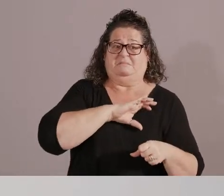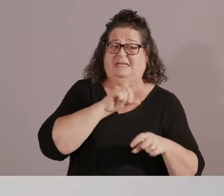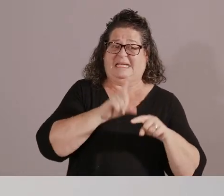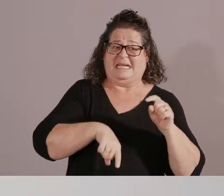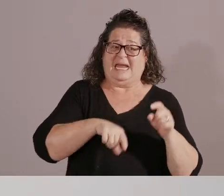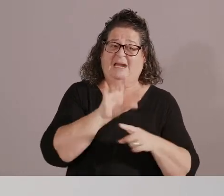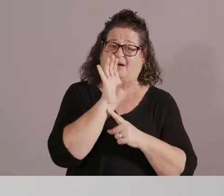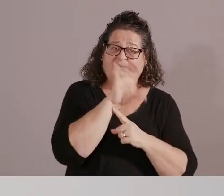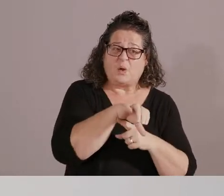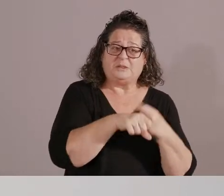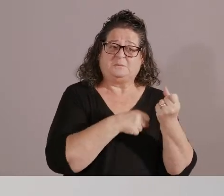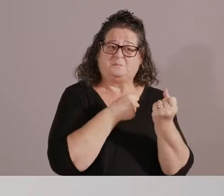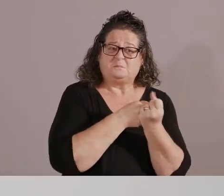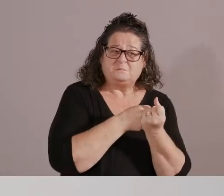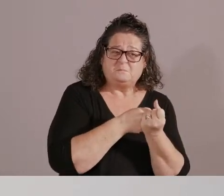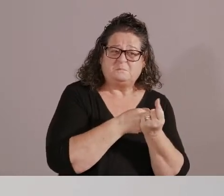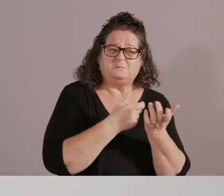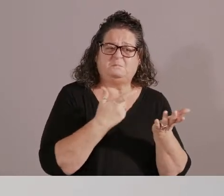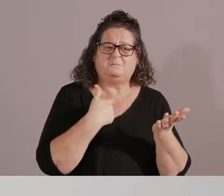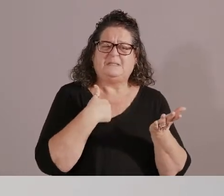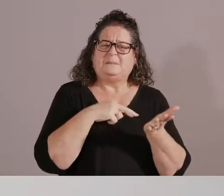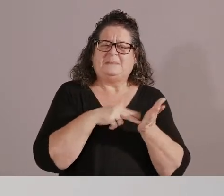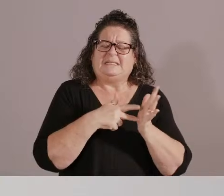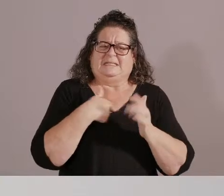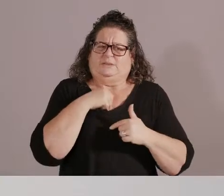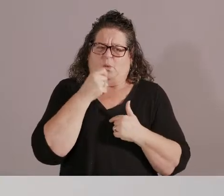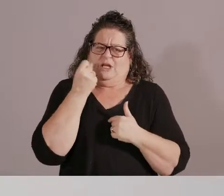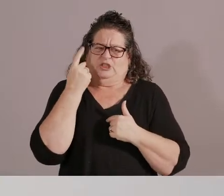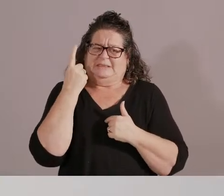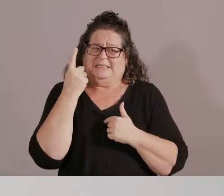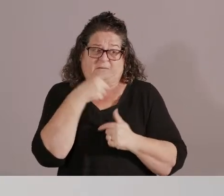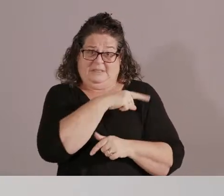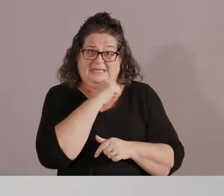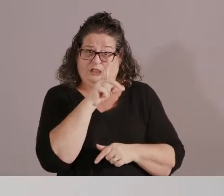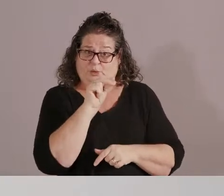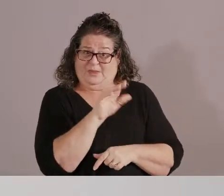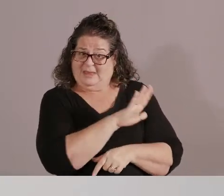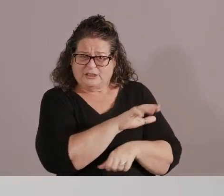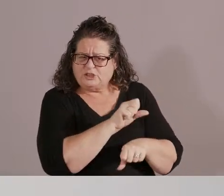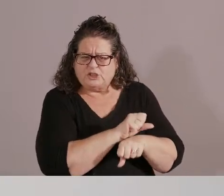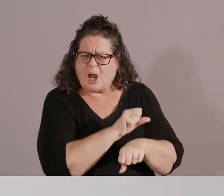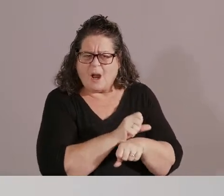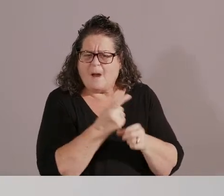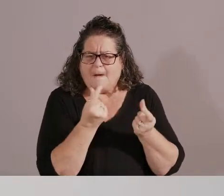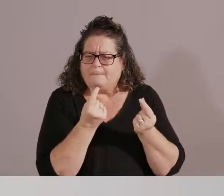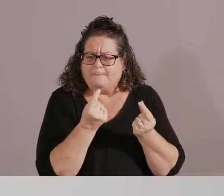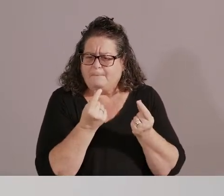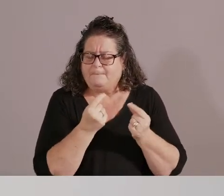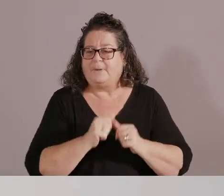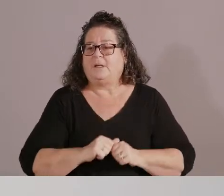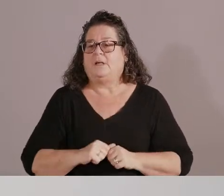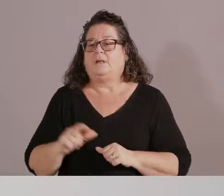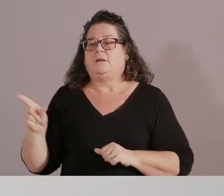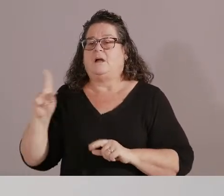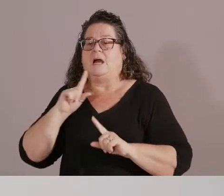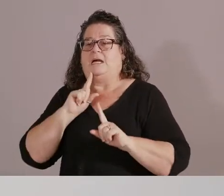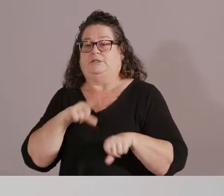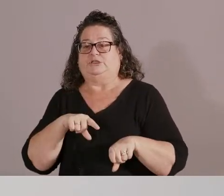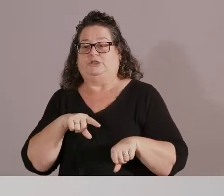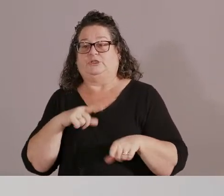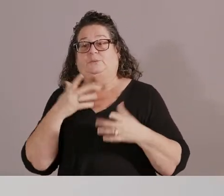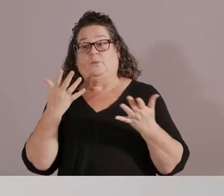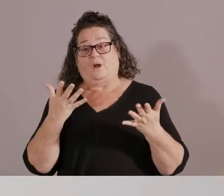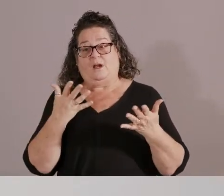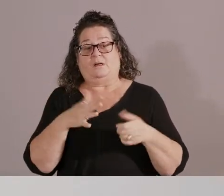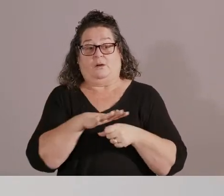I'm not sure I understand. Yes. What's falling down there. So local health departments and local government jurisdictions do have